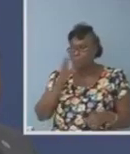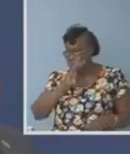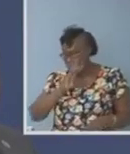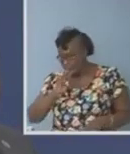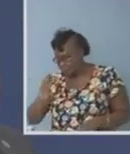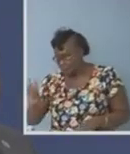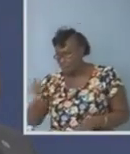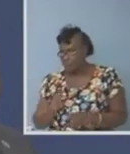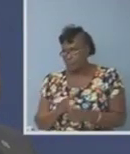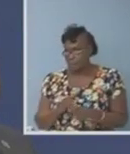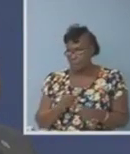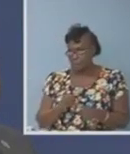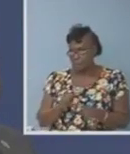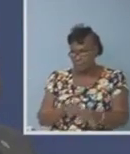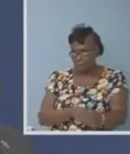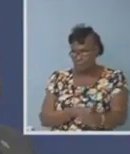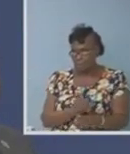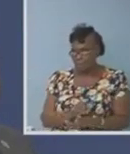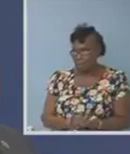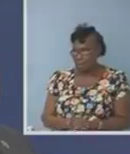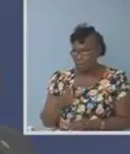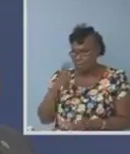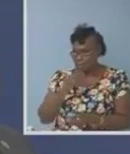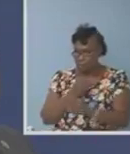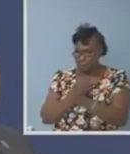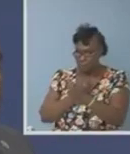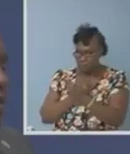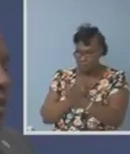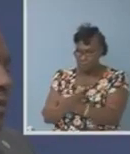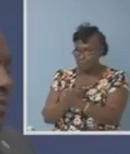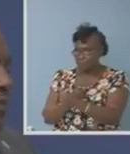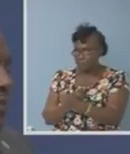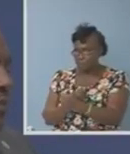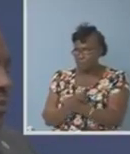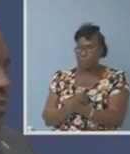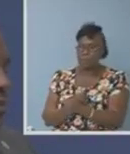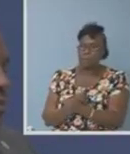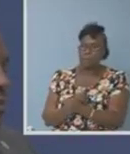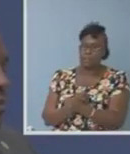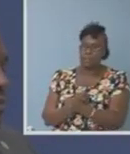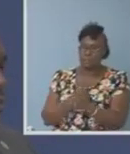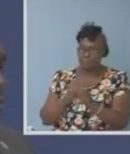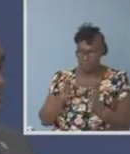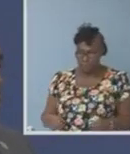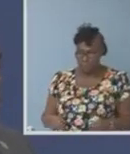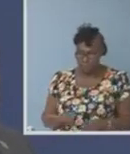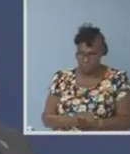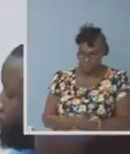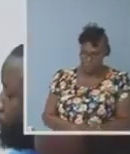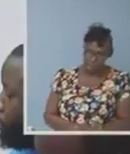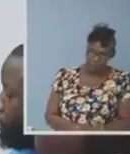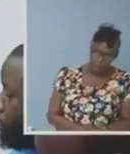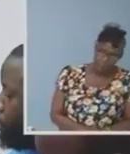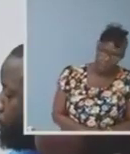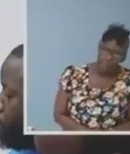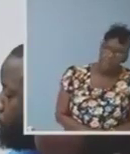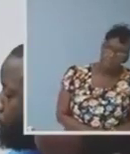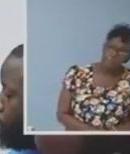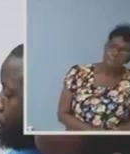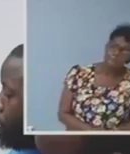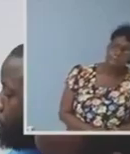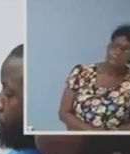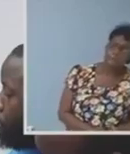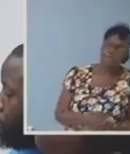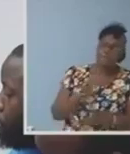situation along with the security forces. Okay. What I wanted to know also is